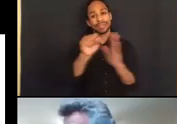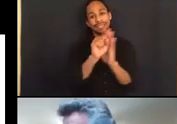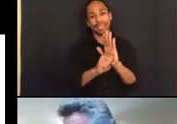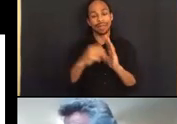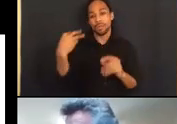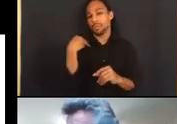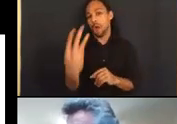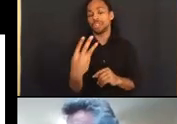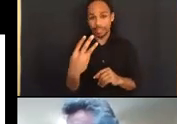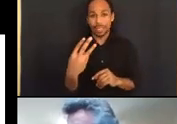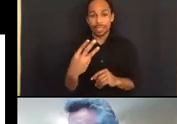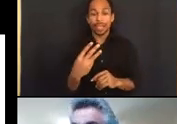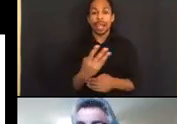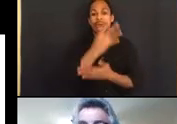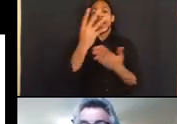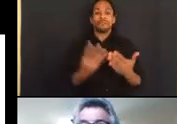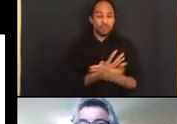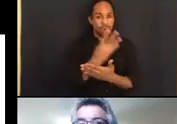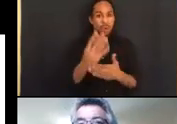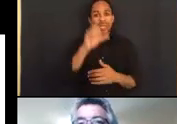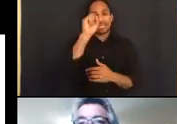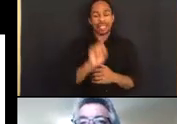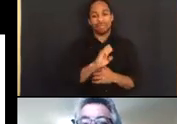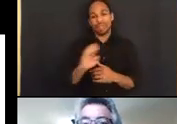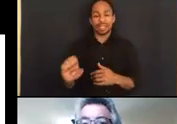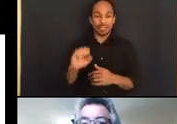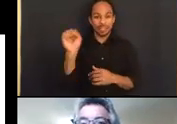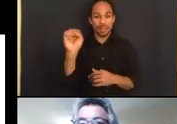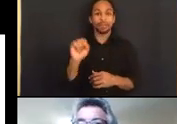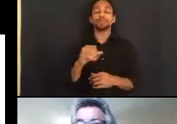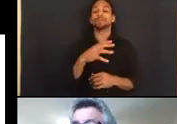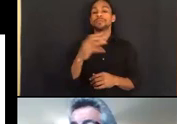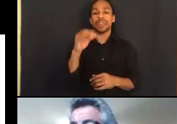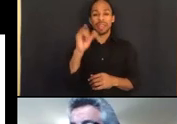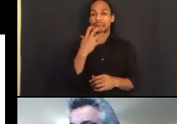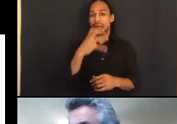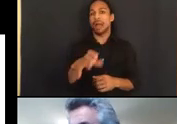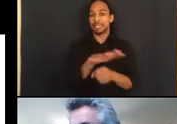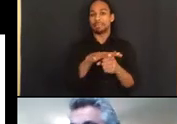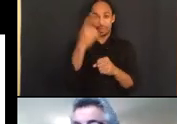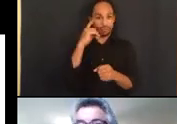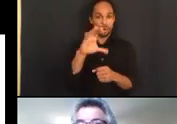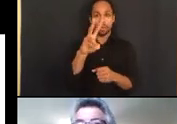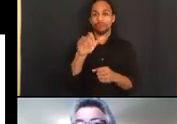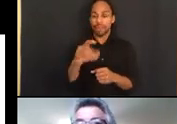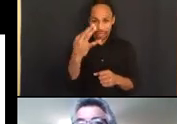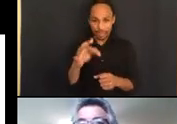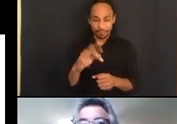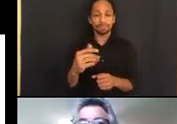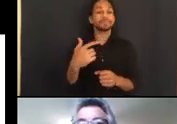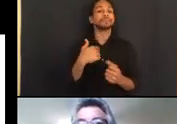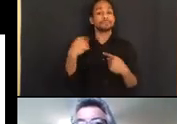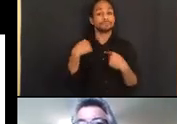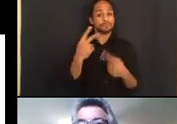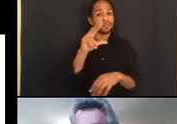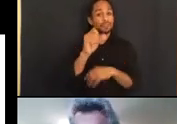hours southeast of Seattle, which is the current hotspot for COVID-19. I have the honor of spent the last 30 years of my life